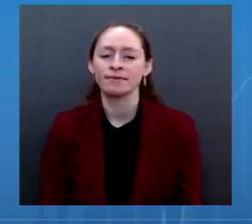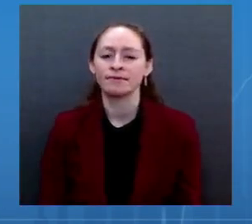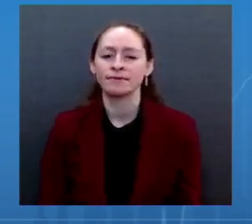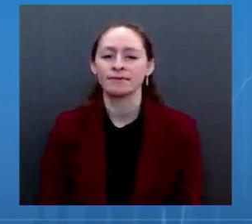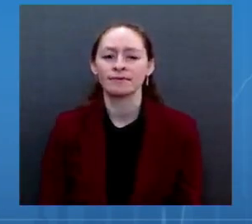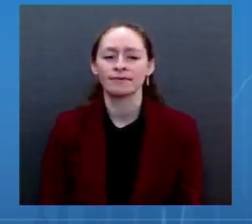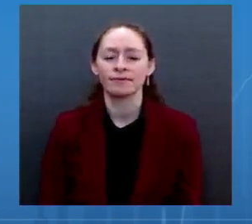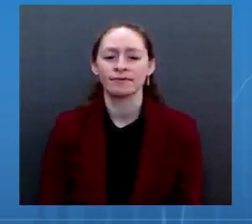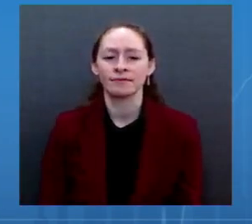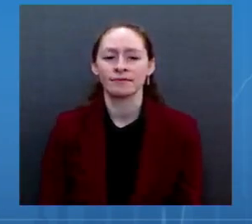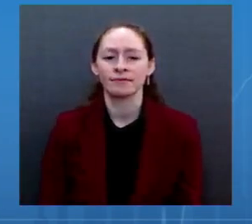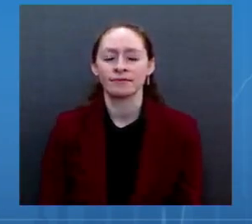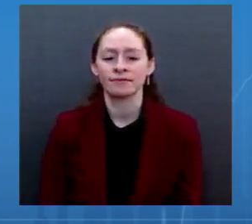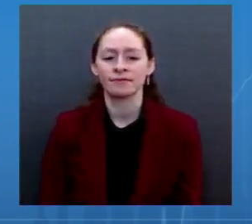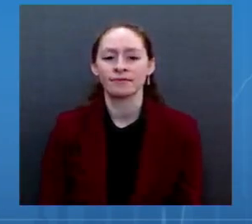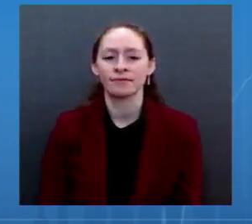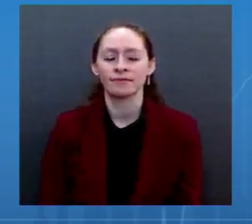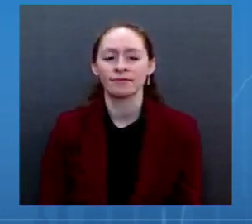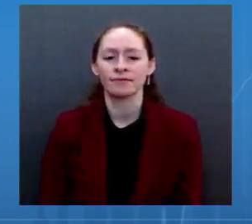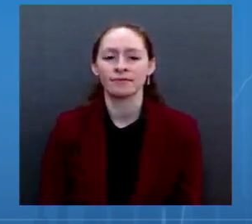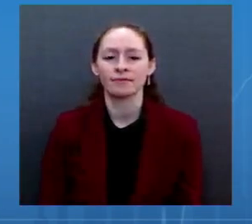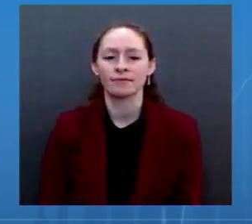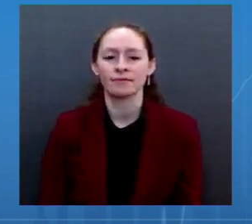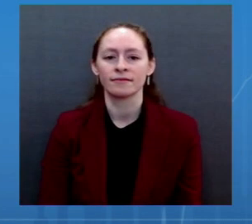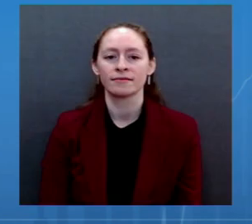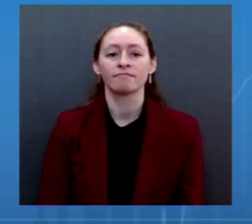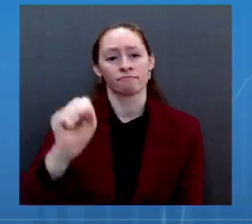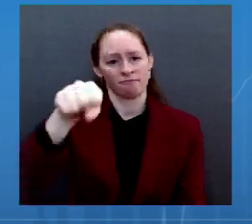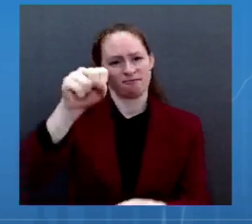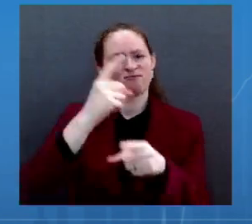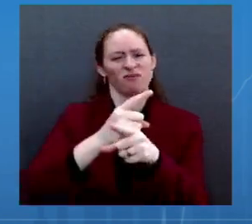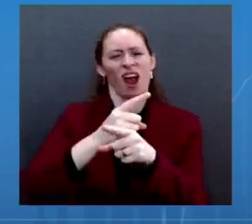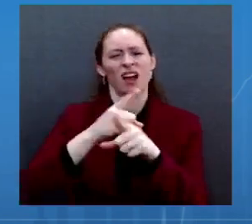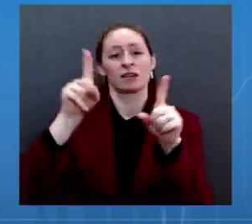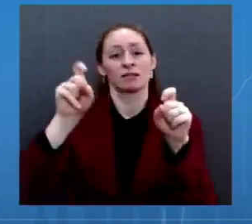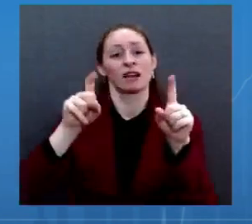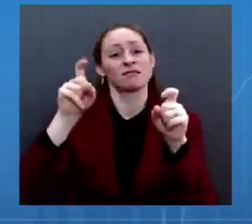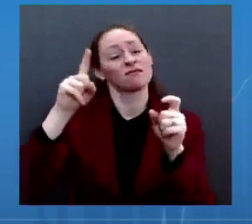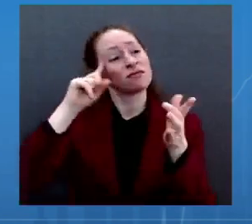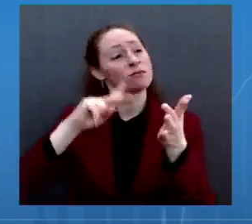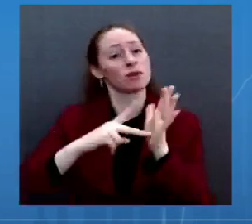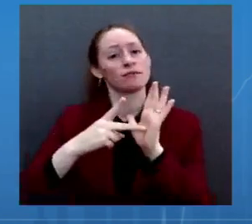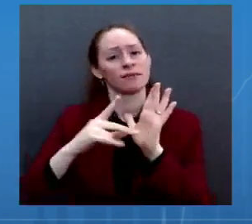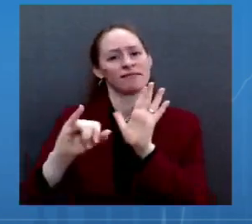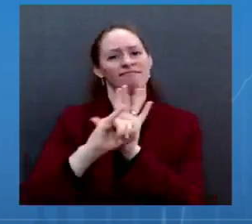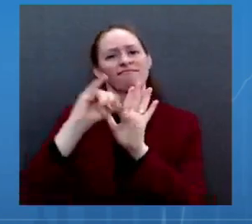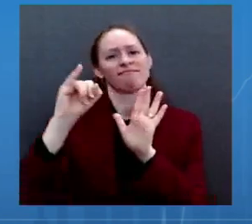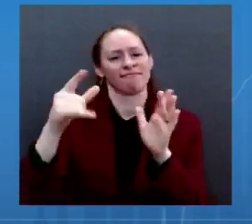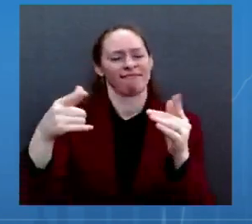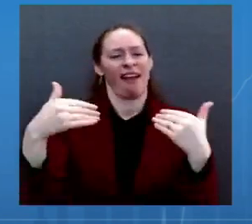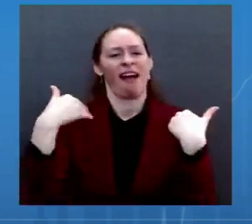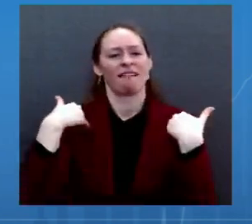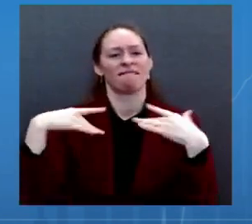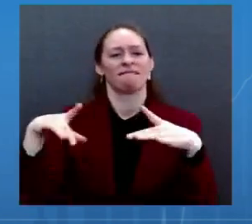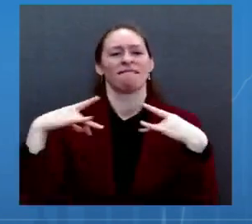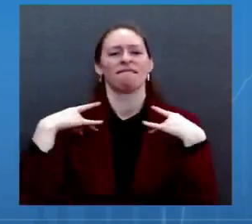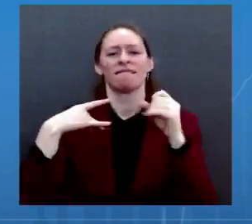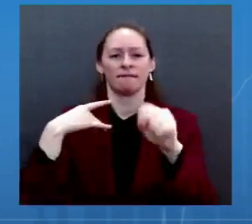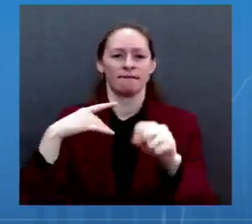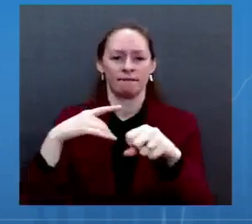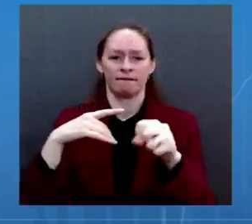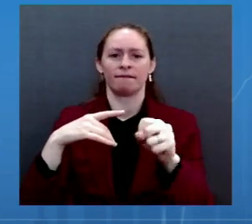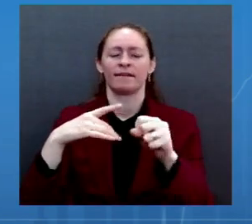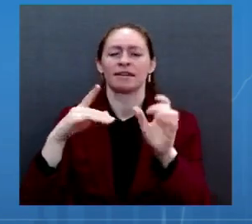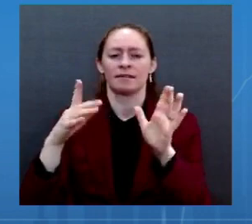quantitative tests; they are qualitative tests to diagnose. They're authorized for use in the first 7 days of symptoms. and